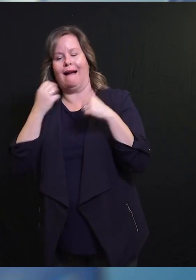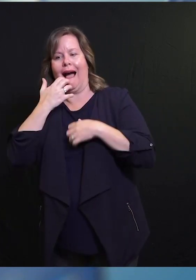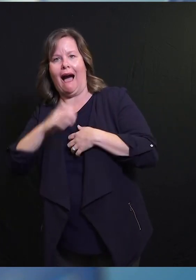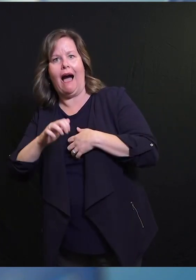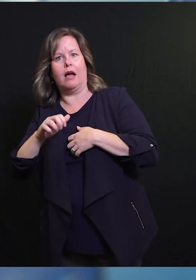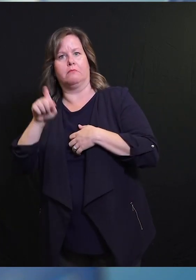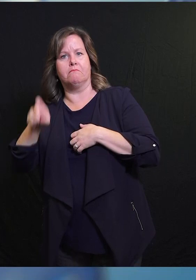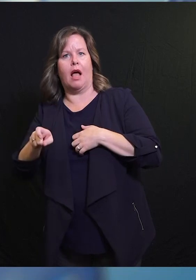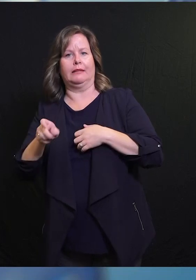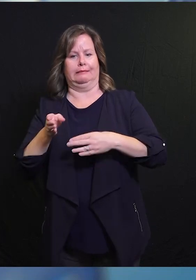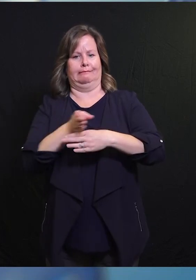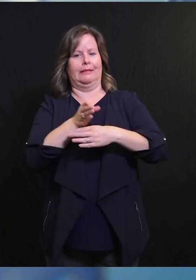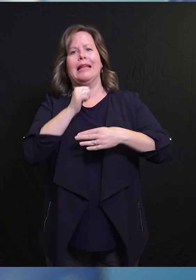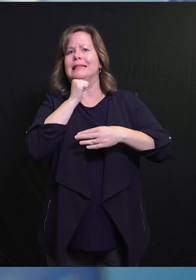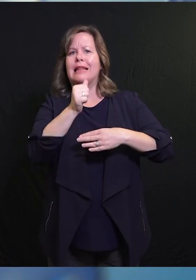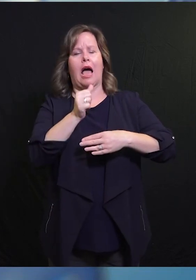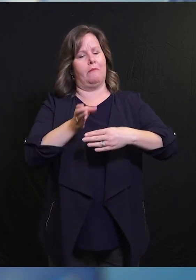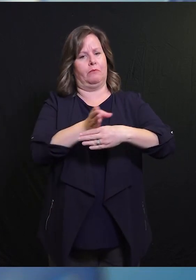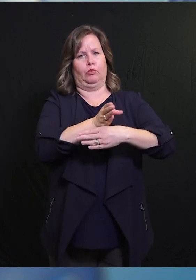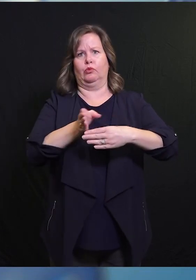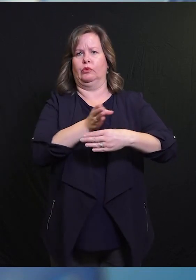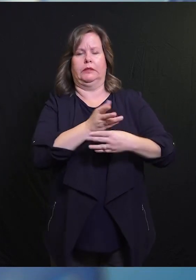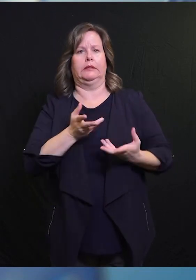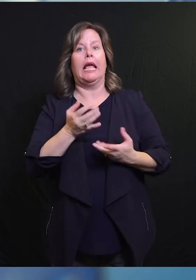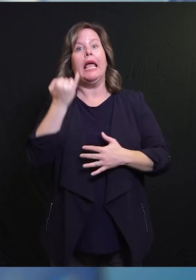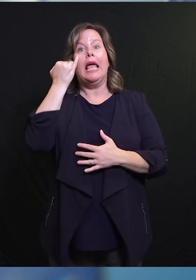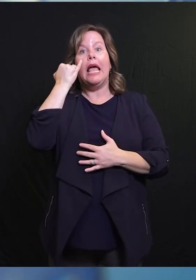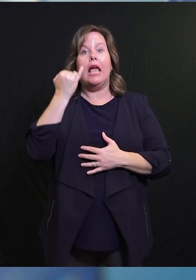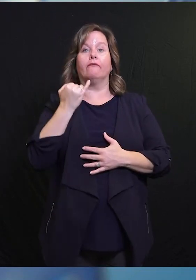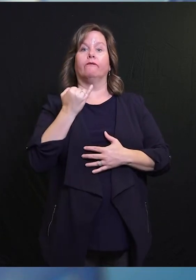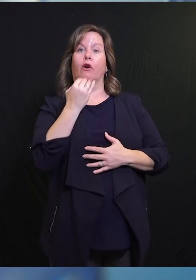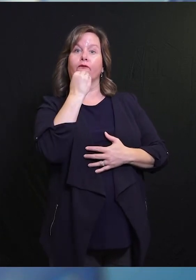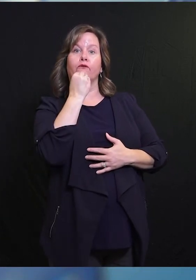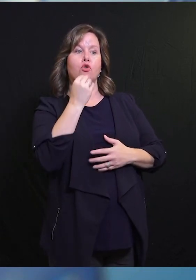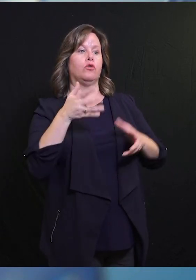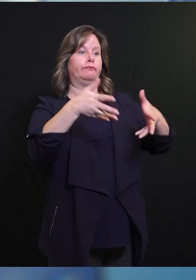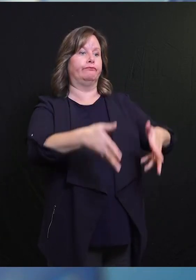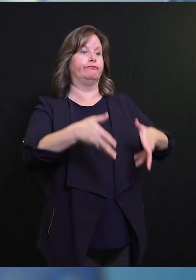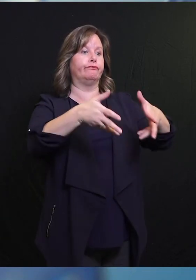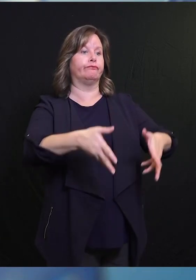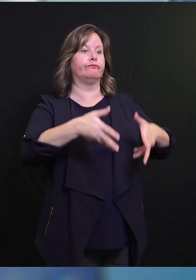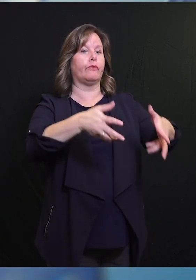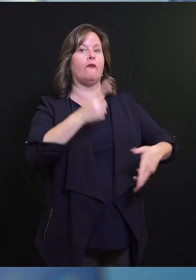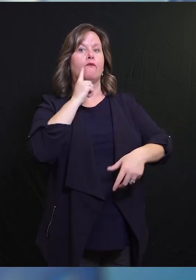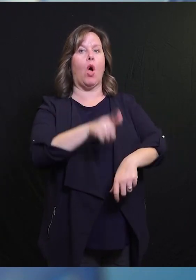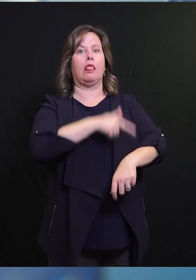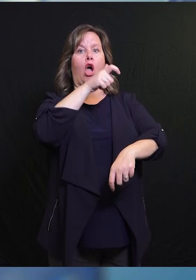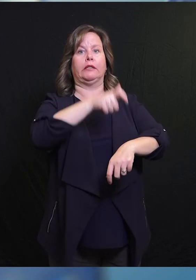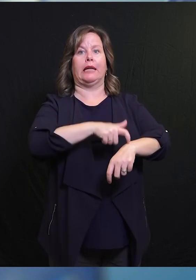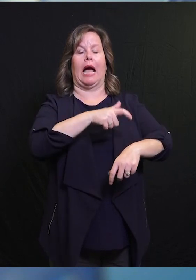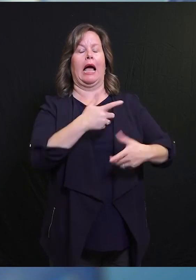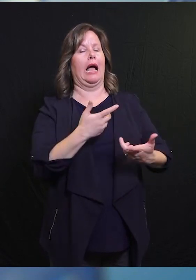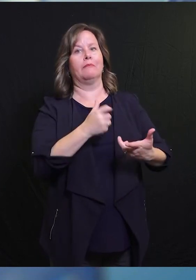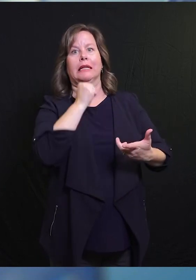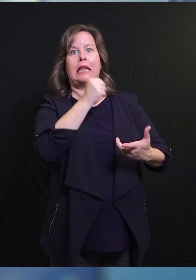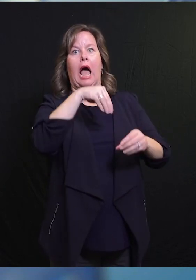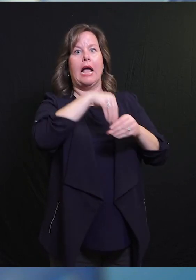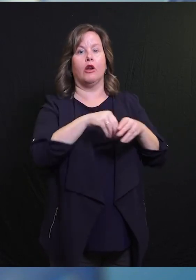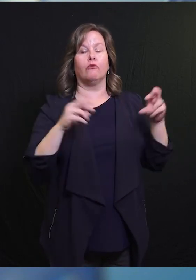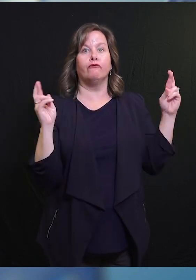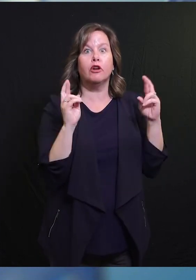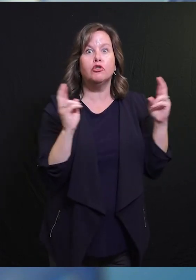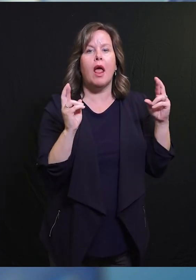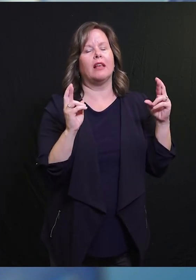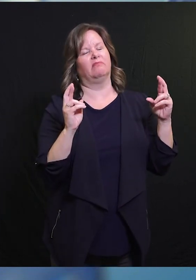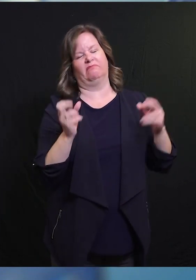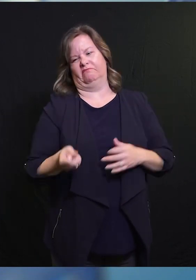is potentially a hazardous food item that sat out at room temperature for more than a couple of hours, you want to discard. And of course, you want to